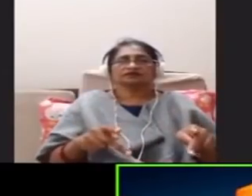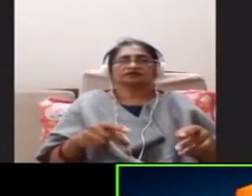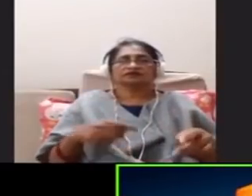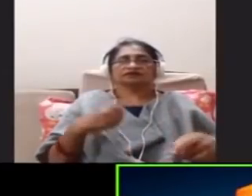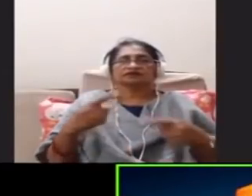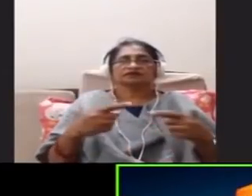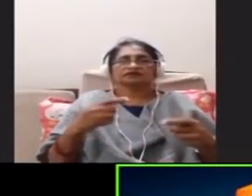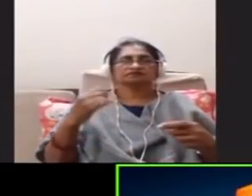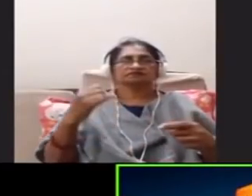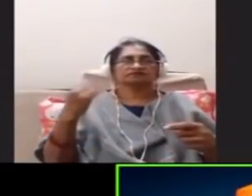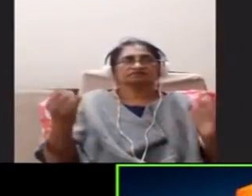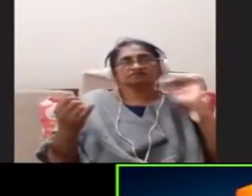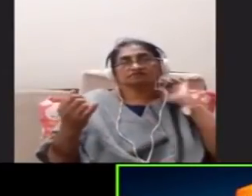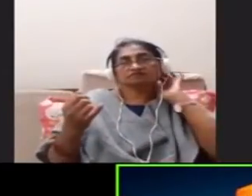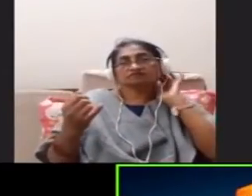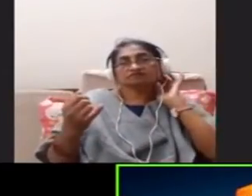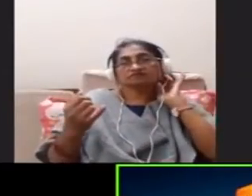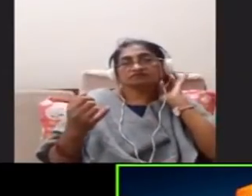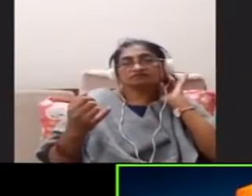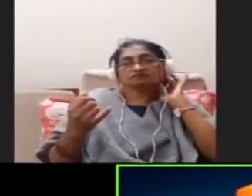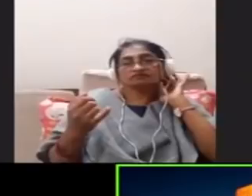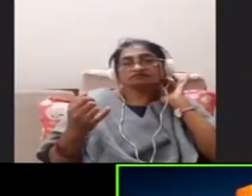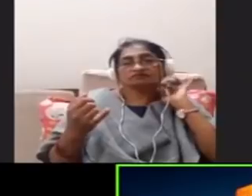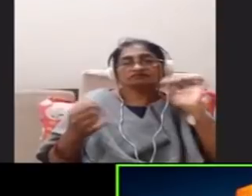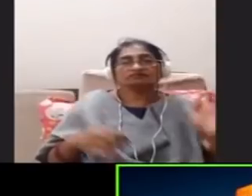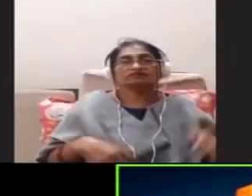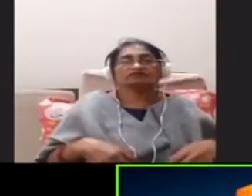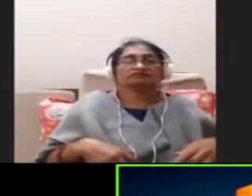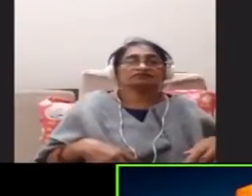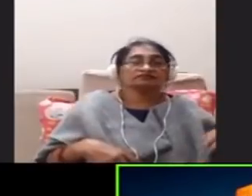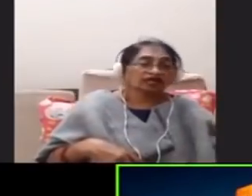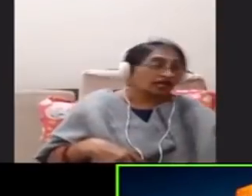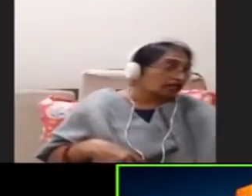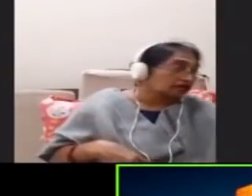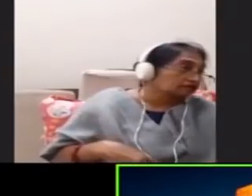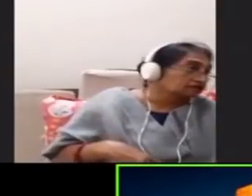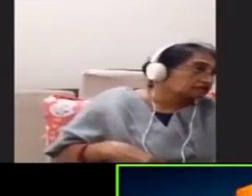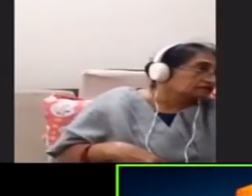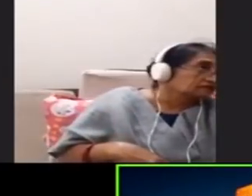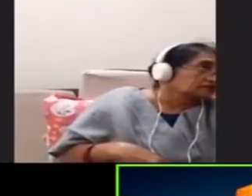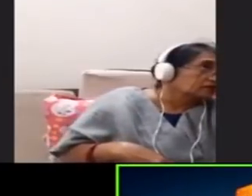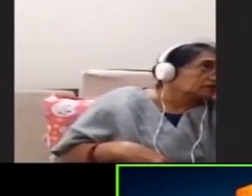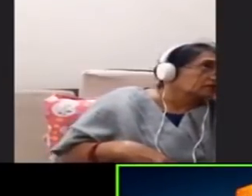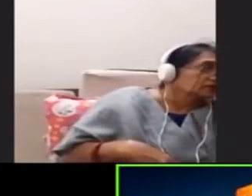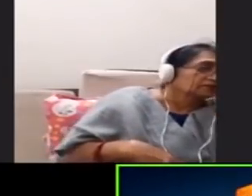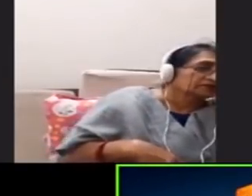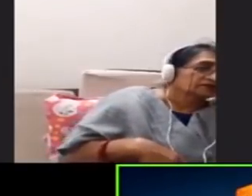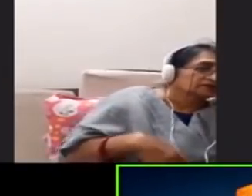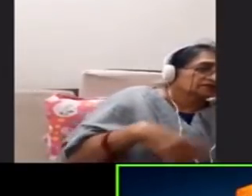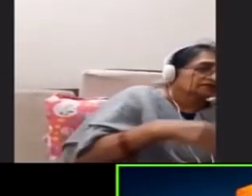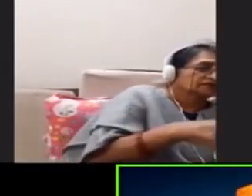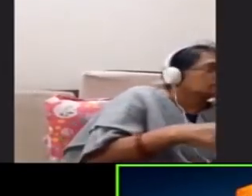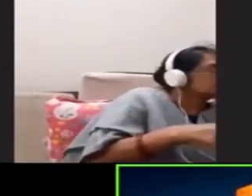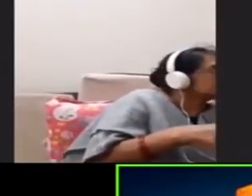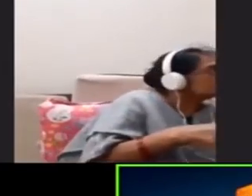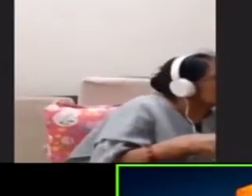artistic talents, as well as enables them to find a livelihood within themselves. It's very